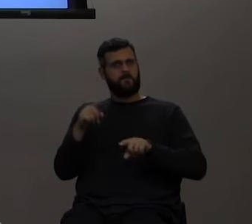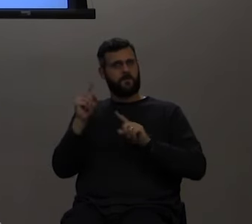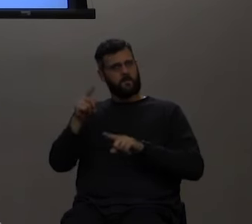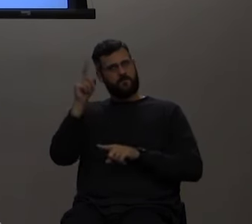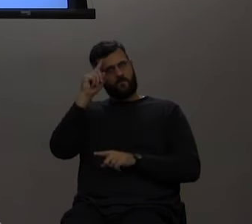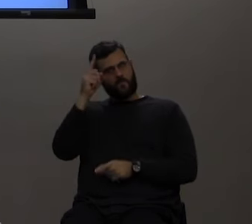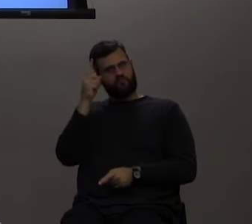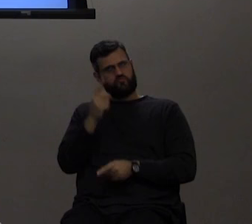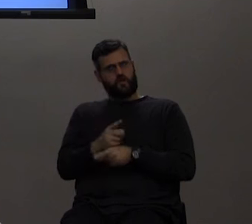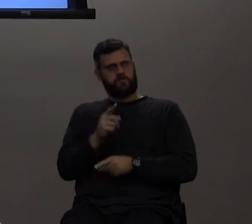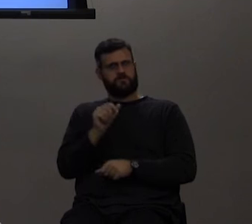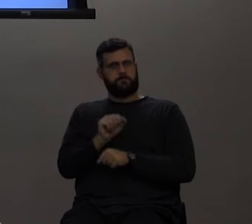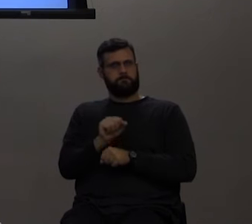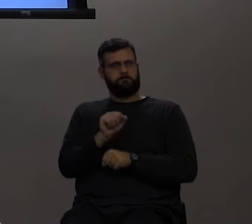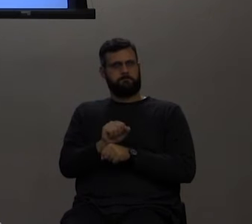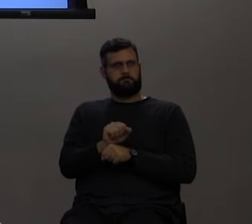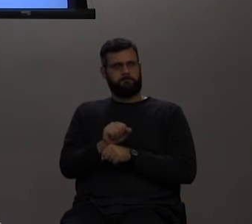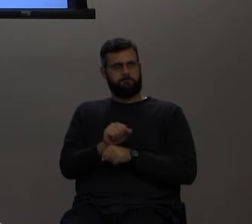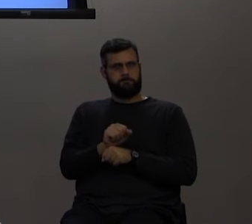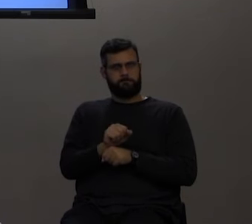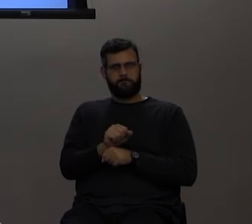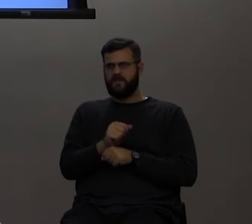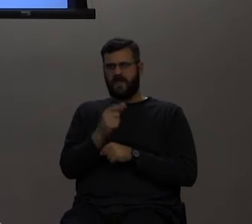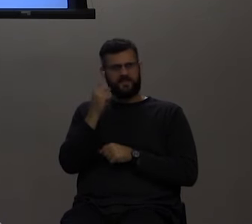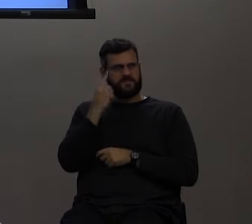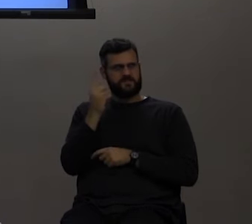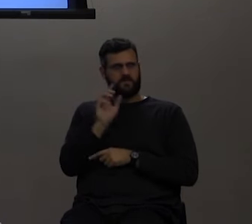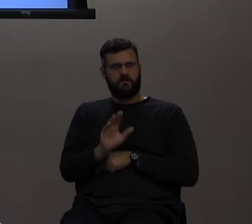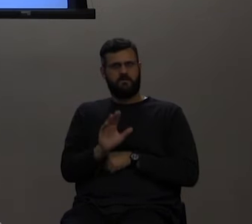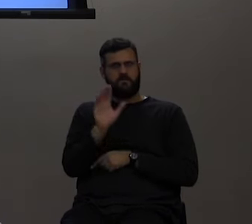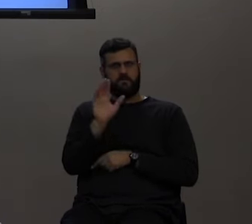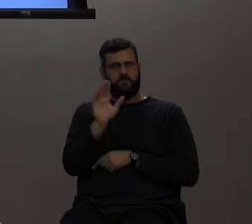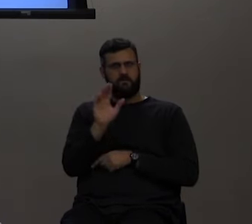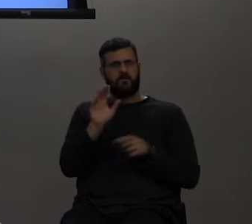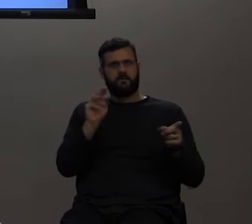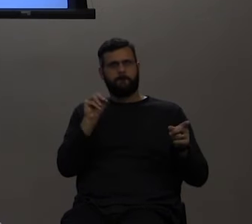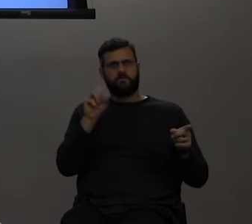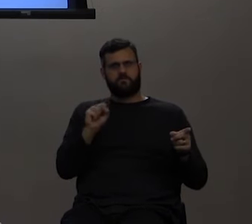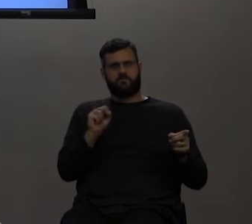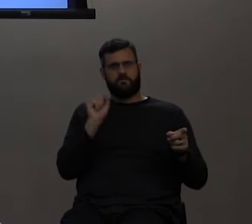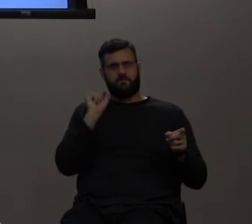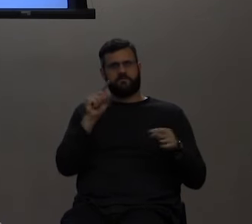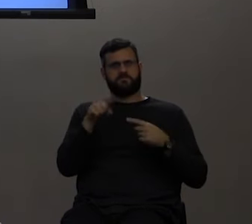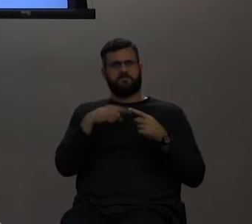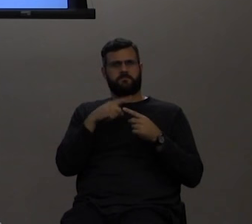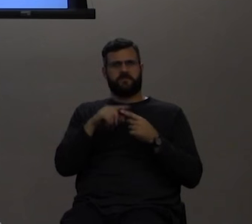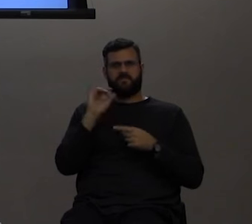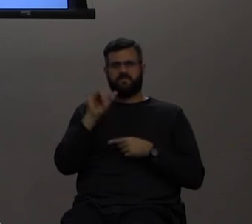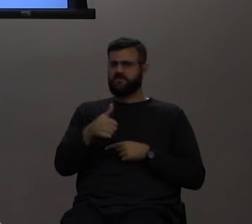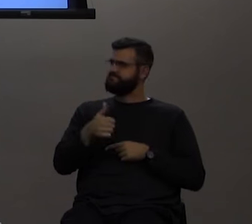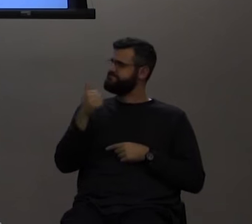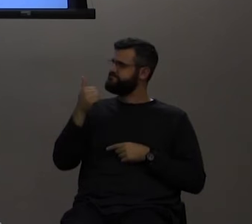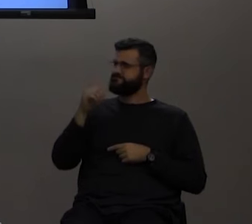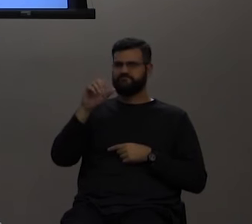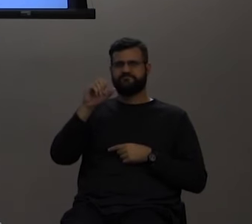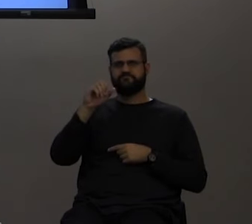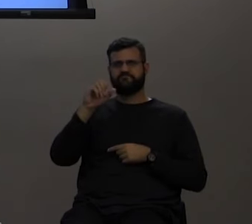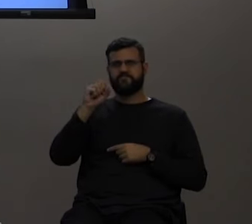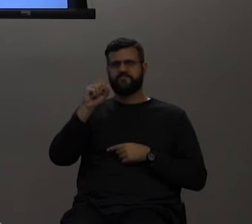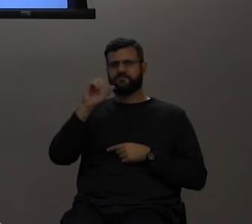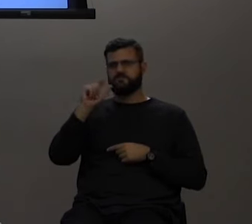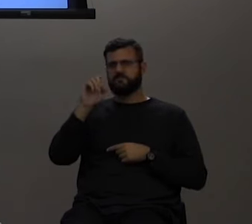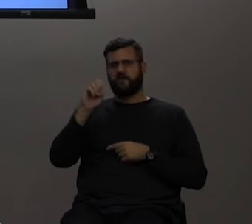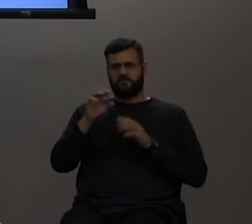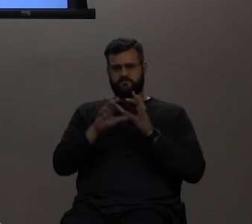job. So someone looked like they were about to ask. I was just gonna ask about the scale of the concentric